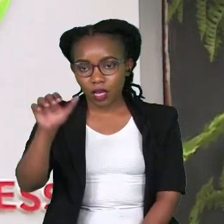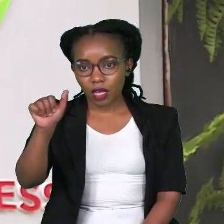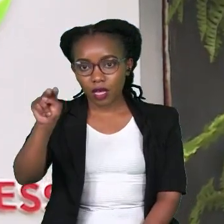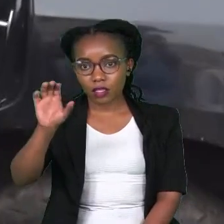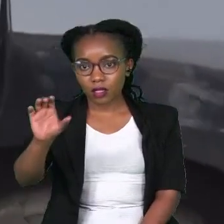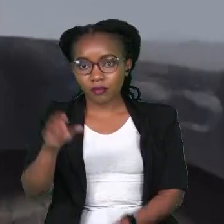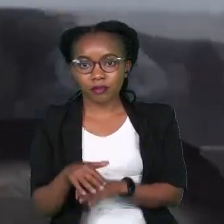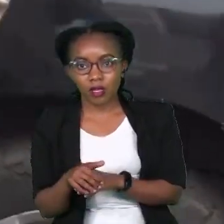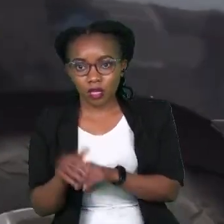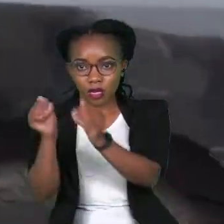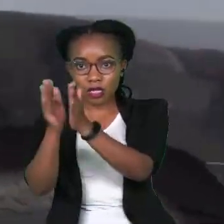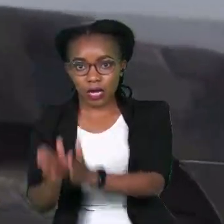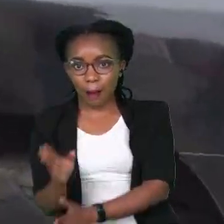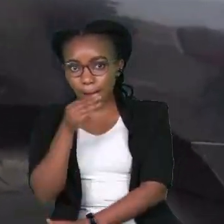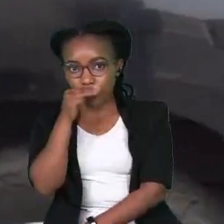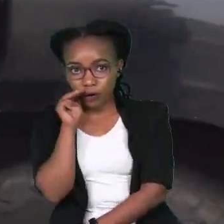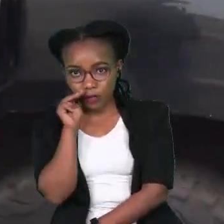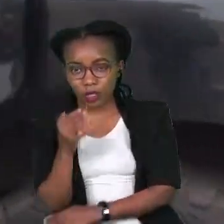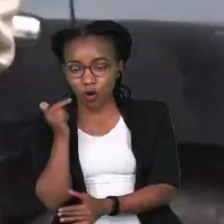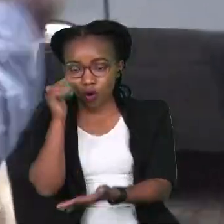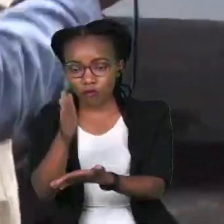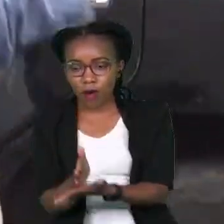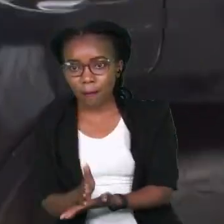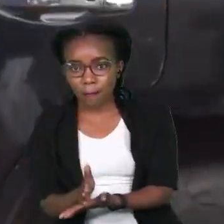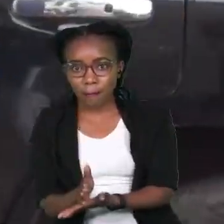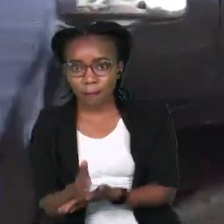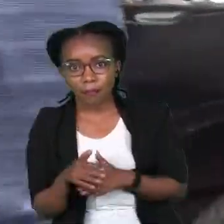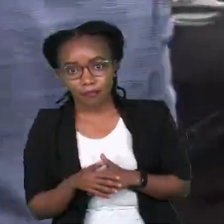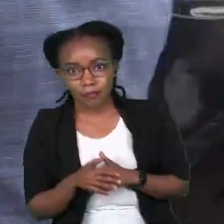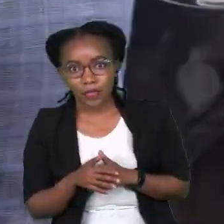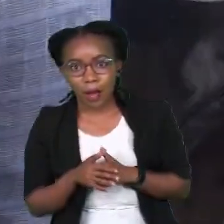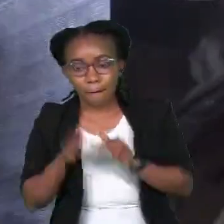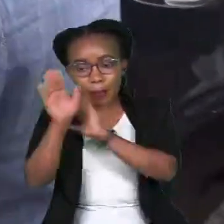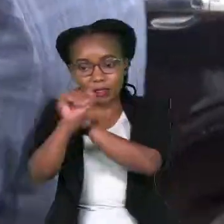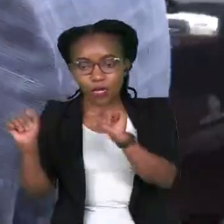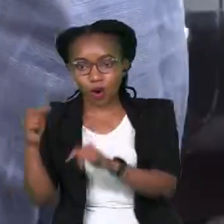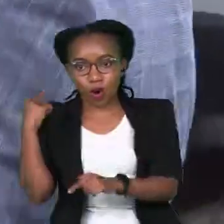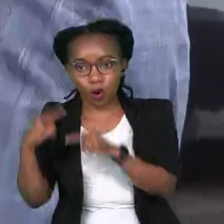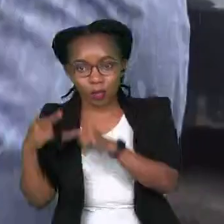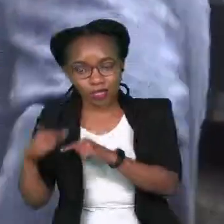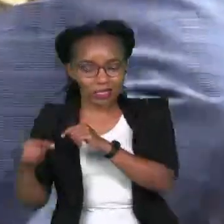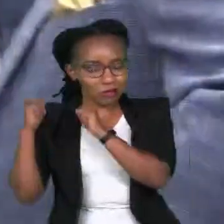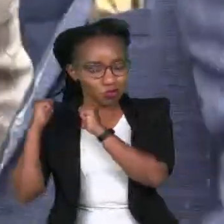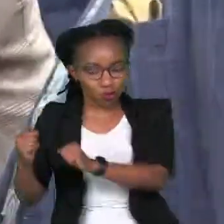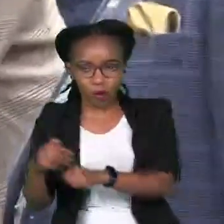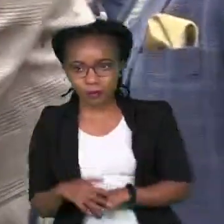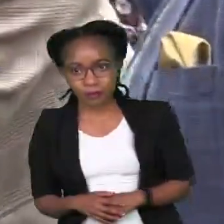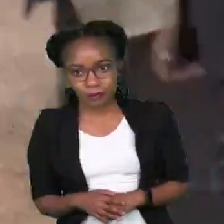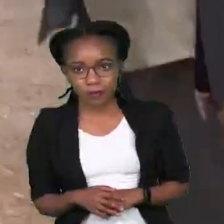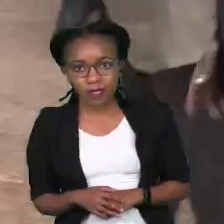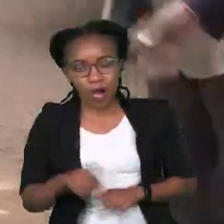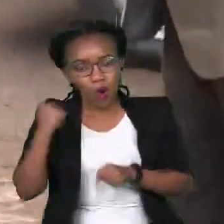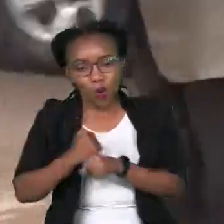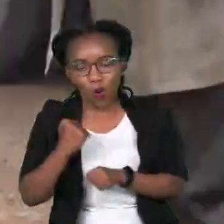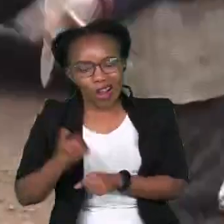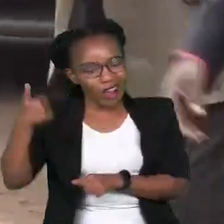Congress Party leader Musalia Mudavadi has affirmed that his stance on presidential bid remains firm and he is open to working with